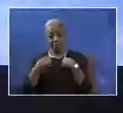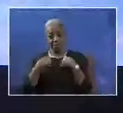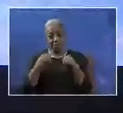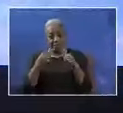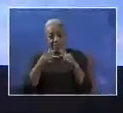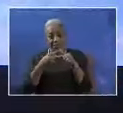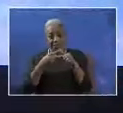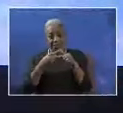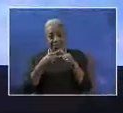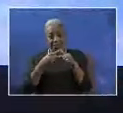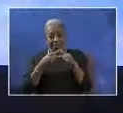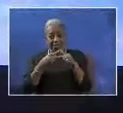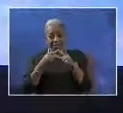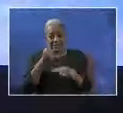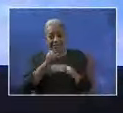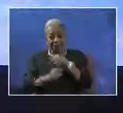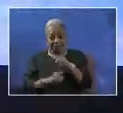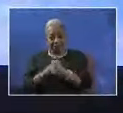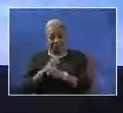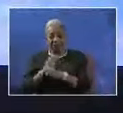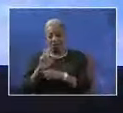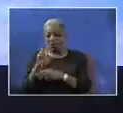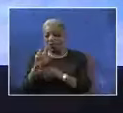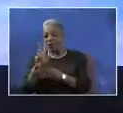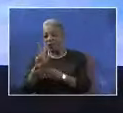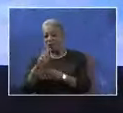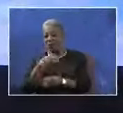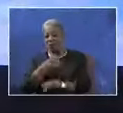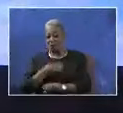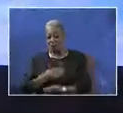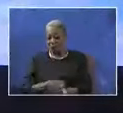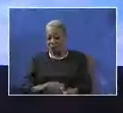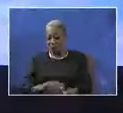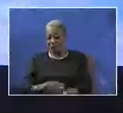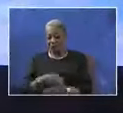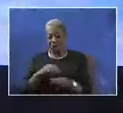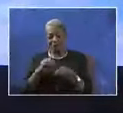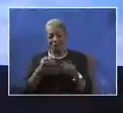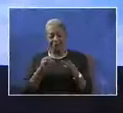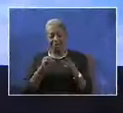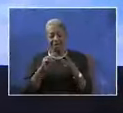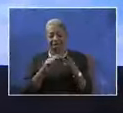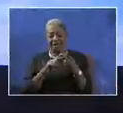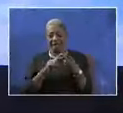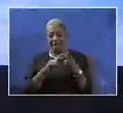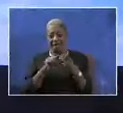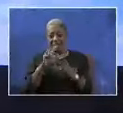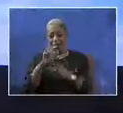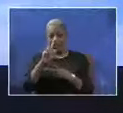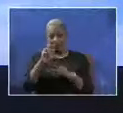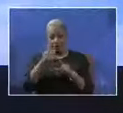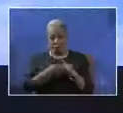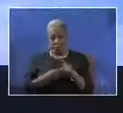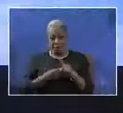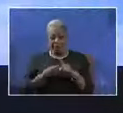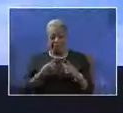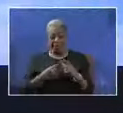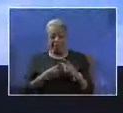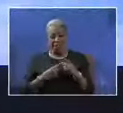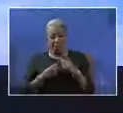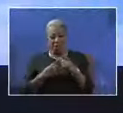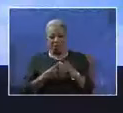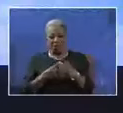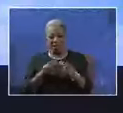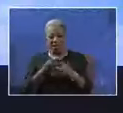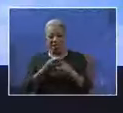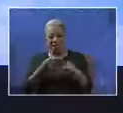famine, or you can have 3 months of running from your enemies, for they're going to be pursuing